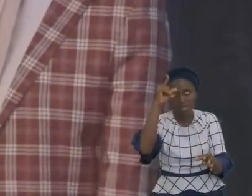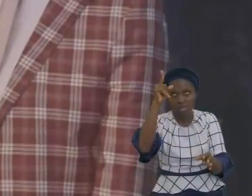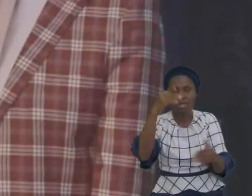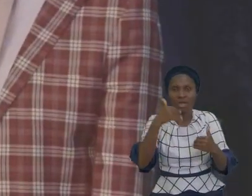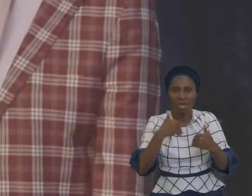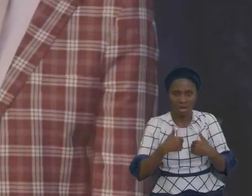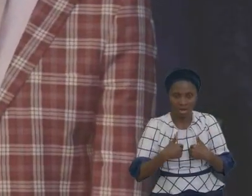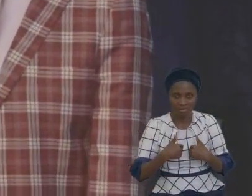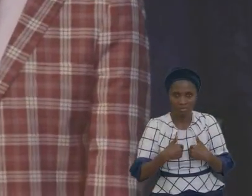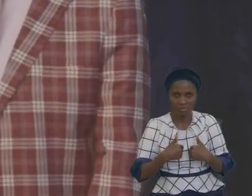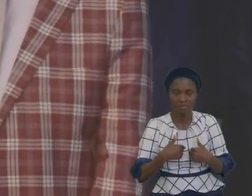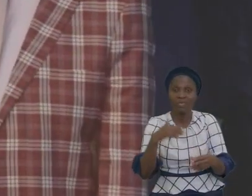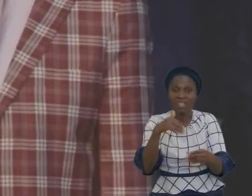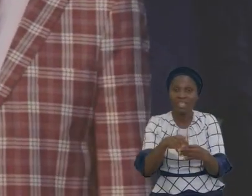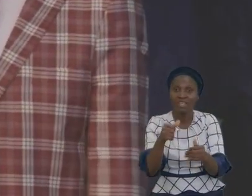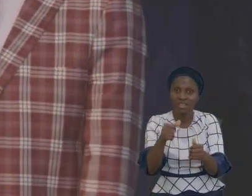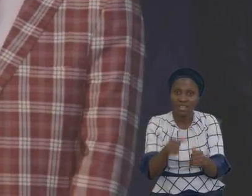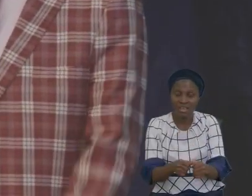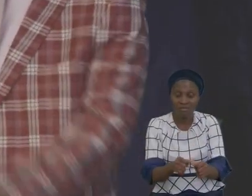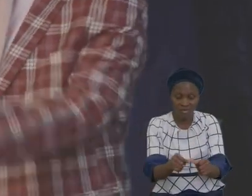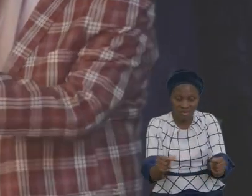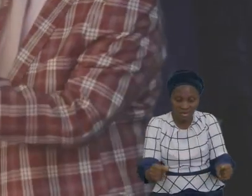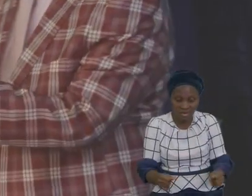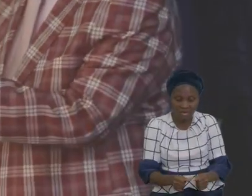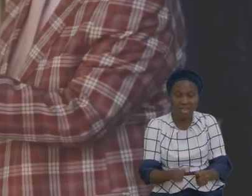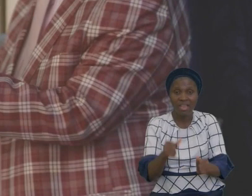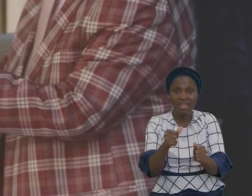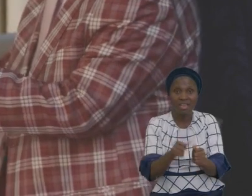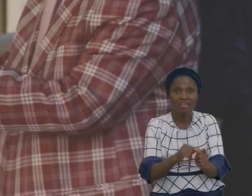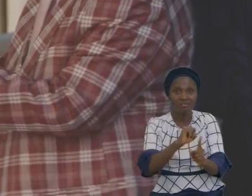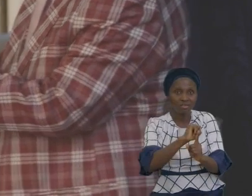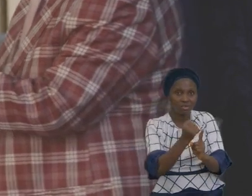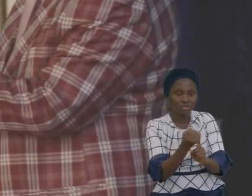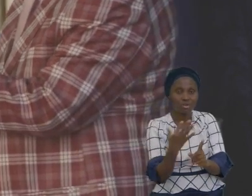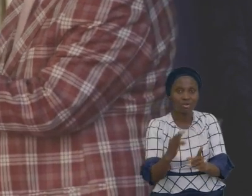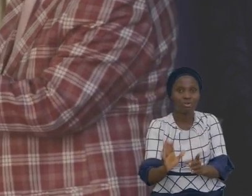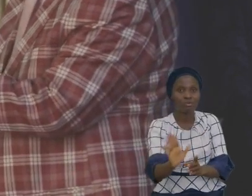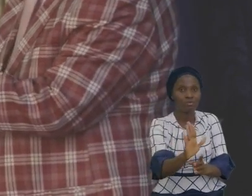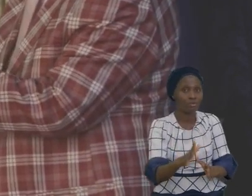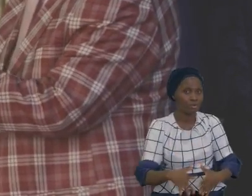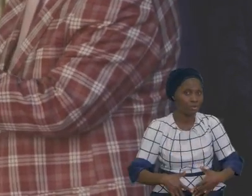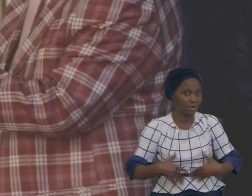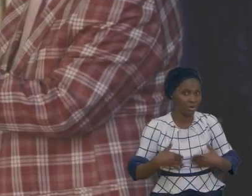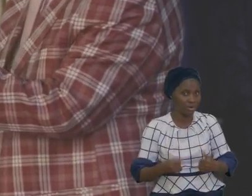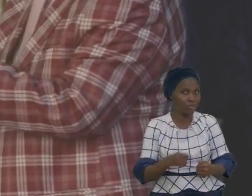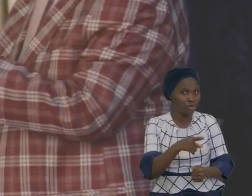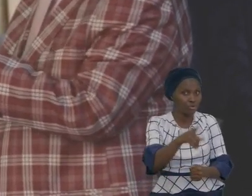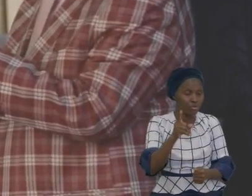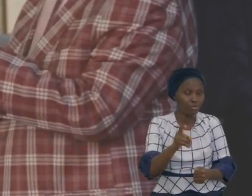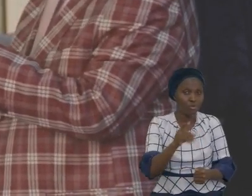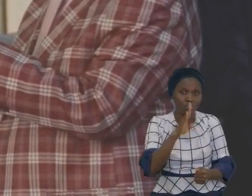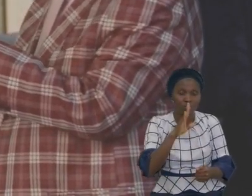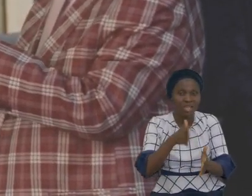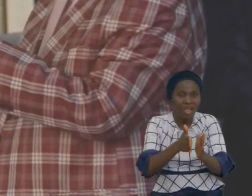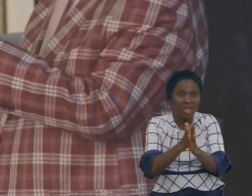life? You must be asking yourself, what will Christ